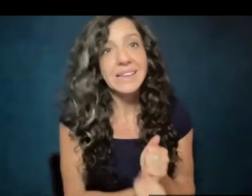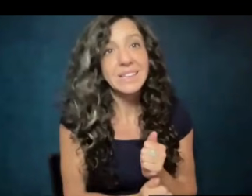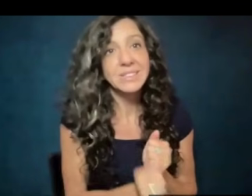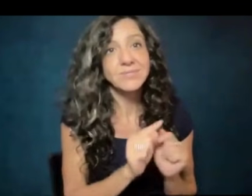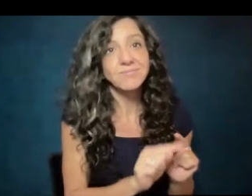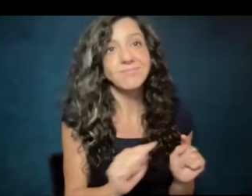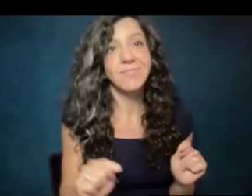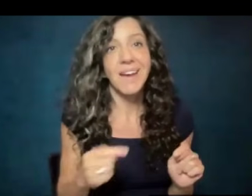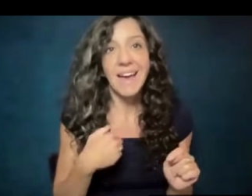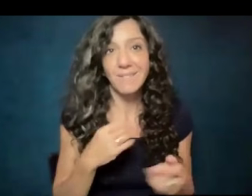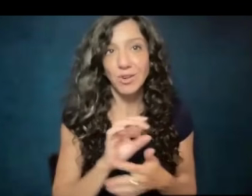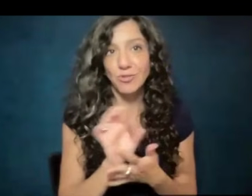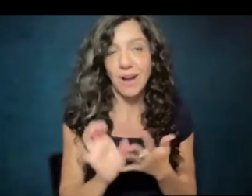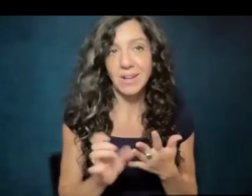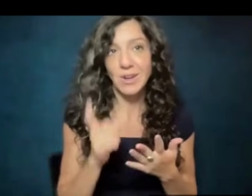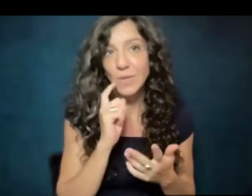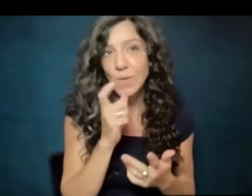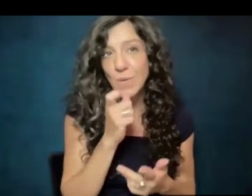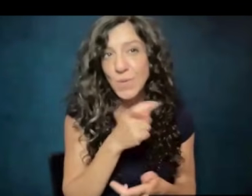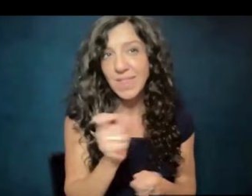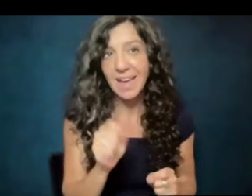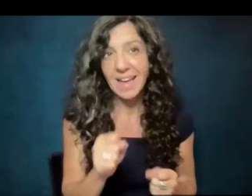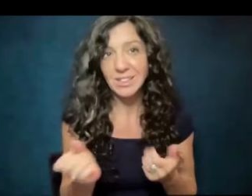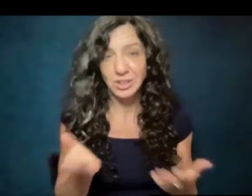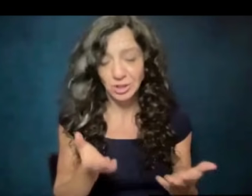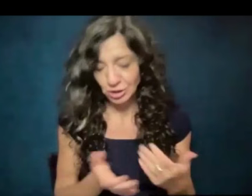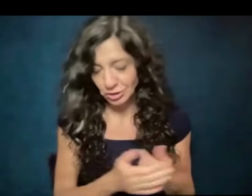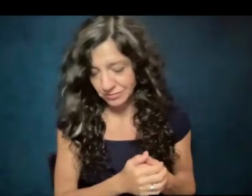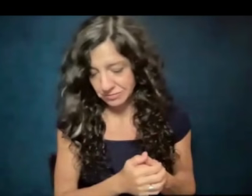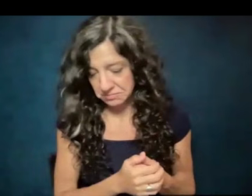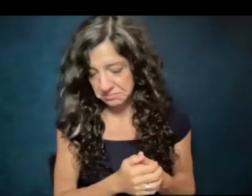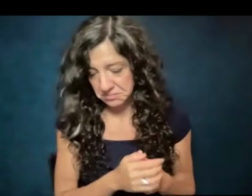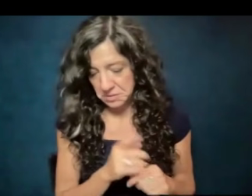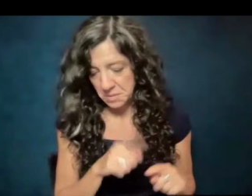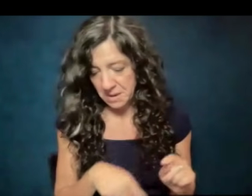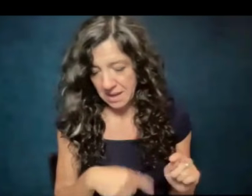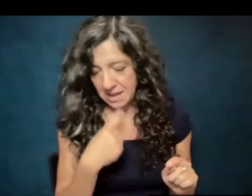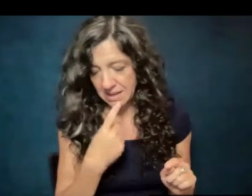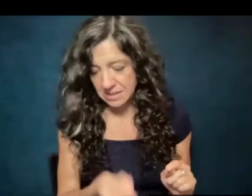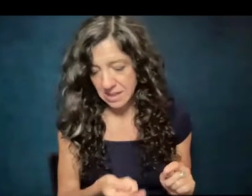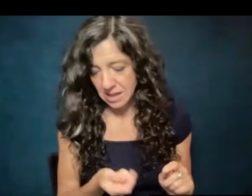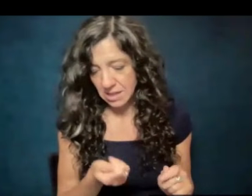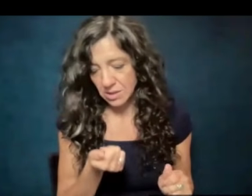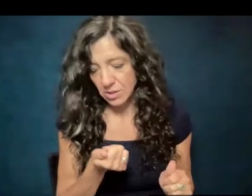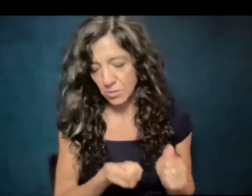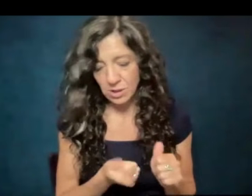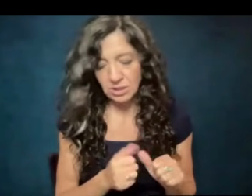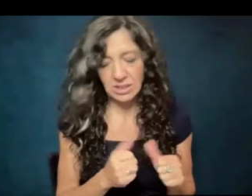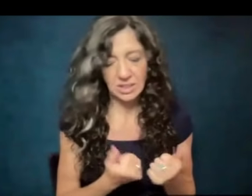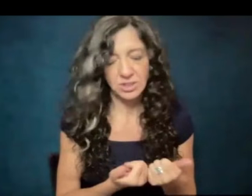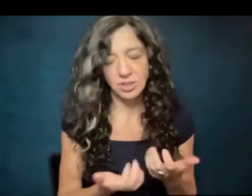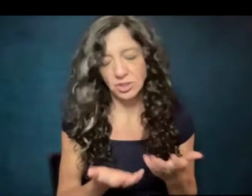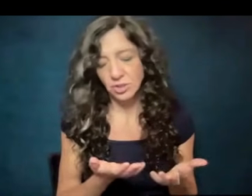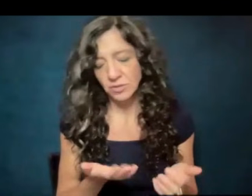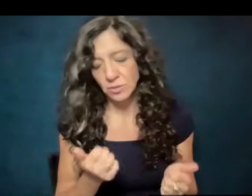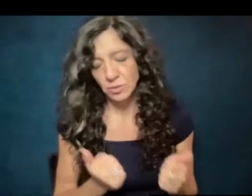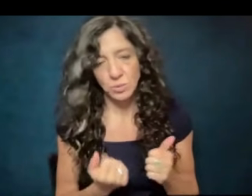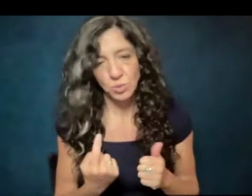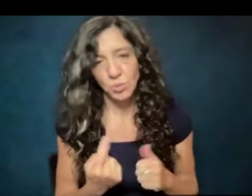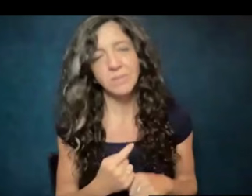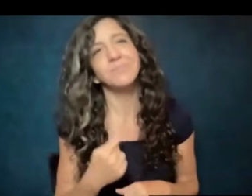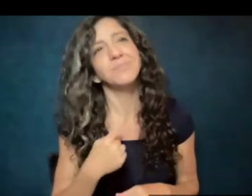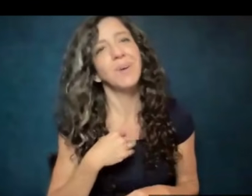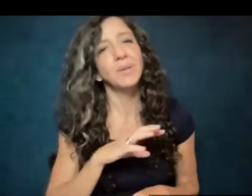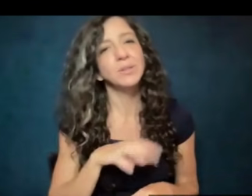has their criteria for who they serve. So I can't tell you, which agency serves what. So I was part of the